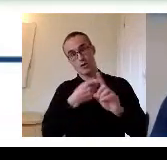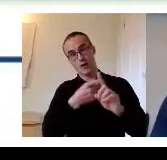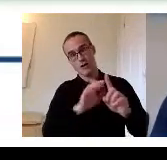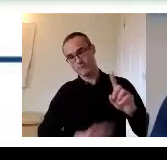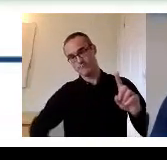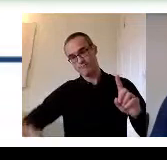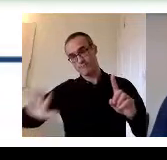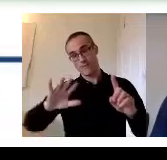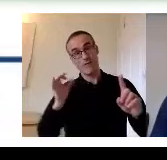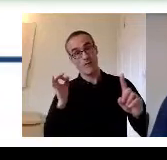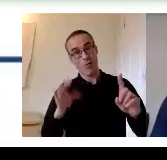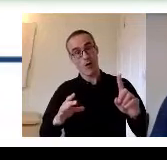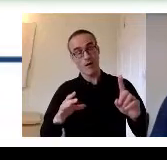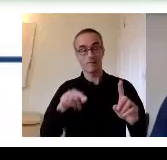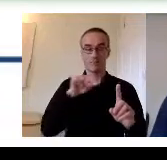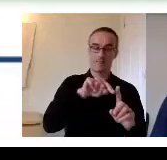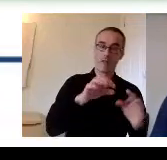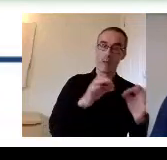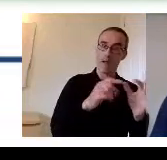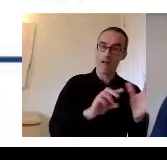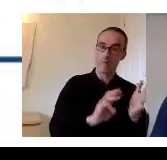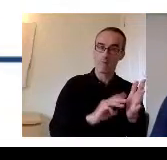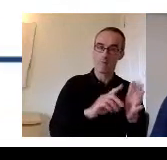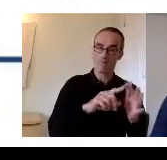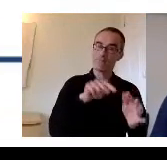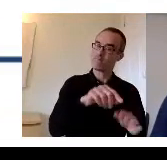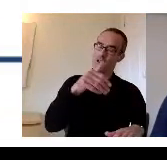community. So can we go into the next slide, please?